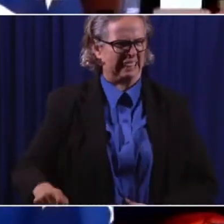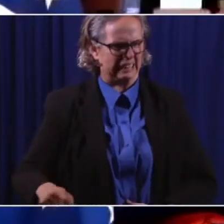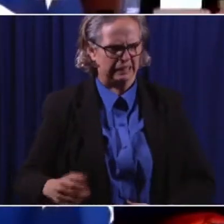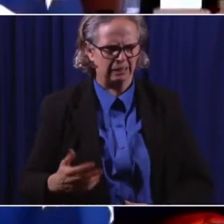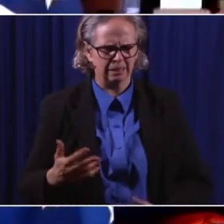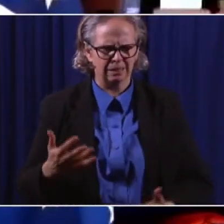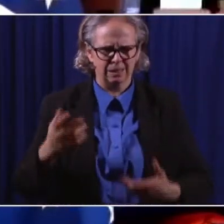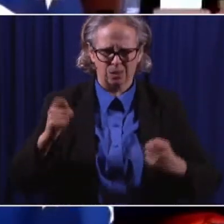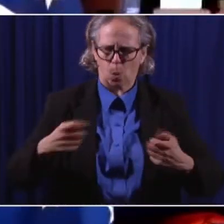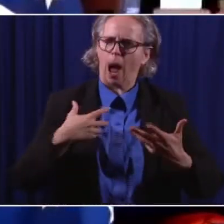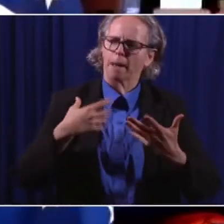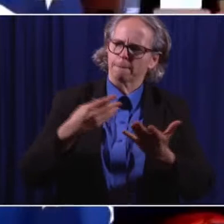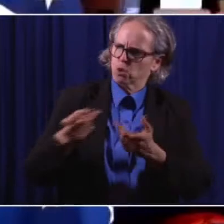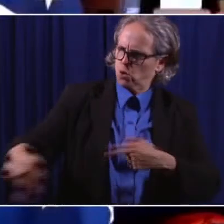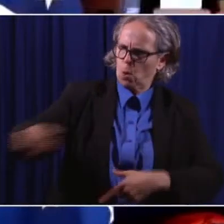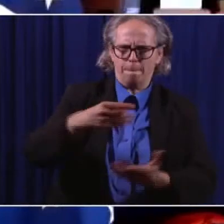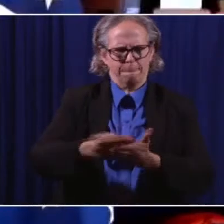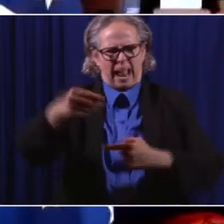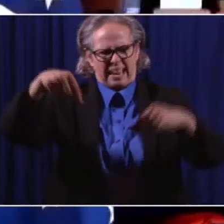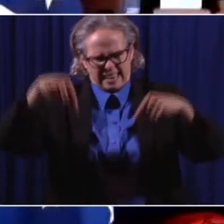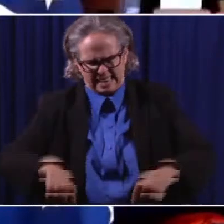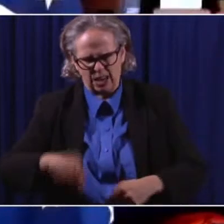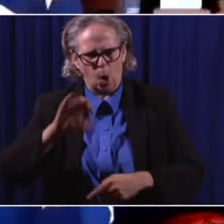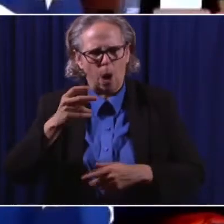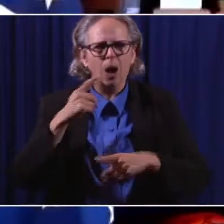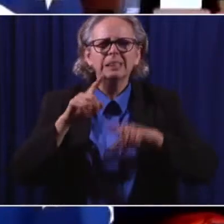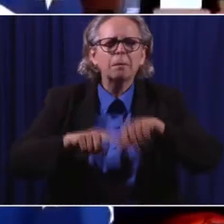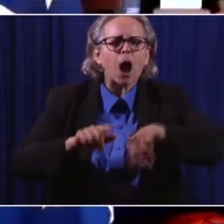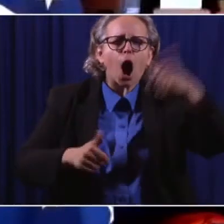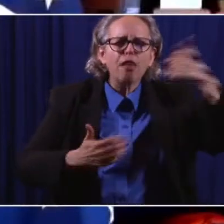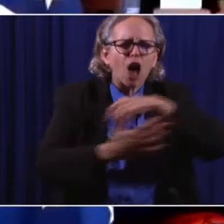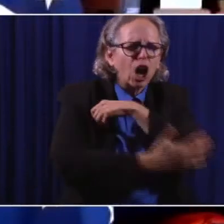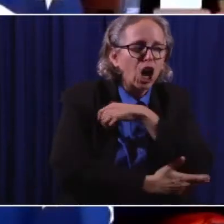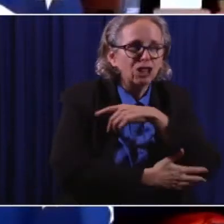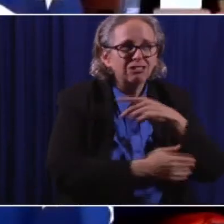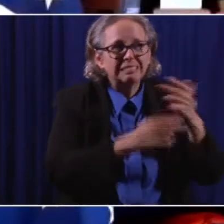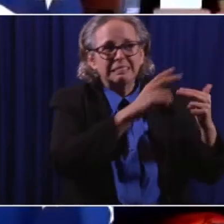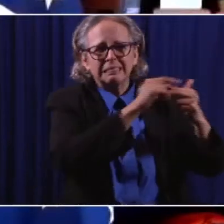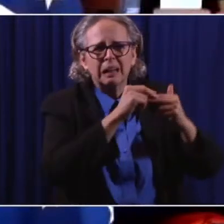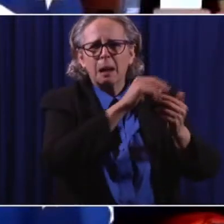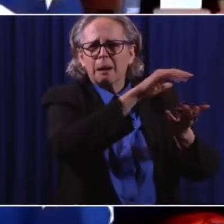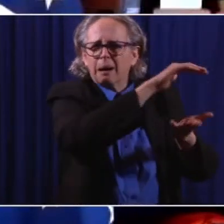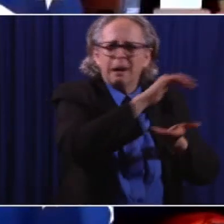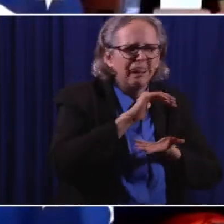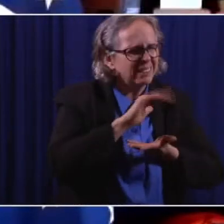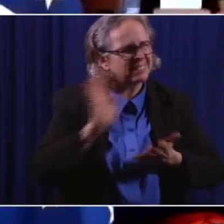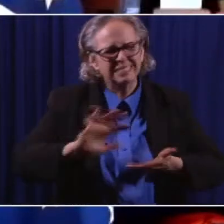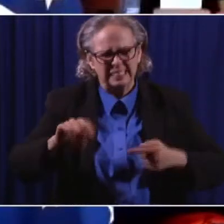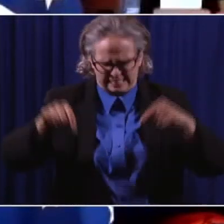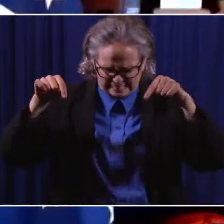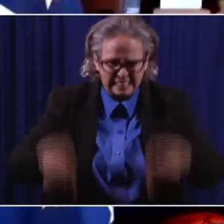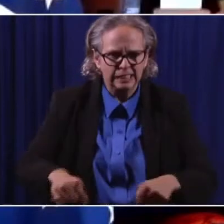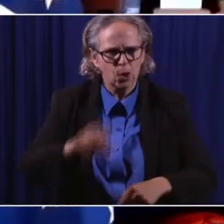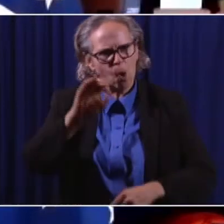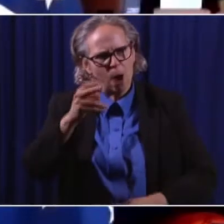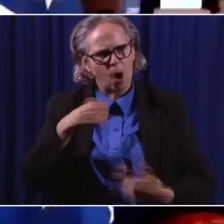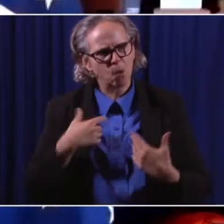we don't have to be reliant on a international supply chain for these particular